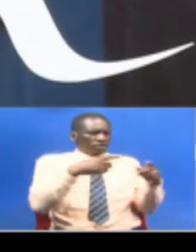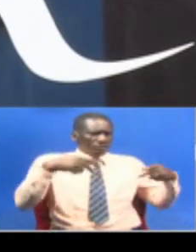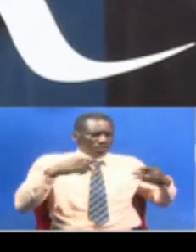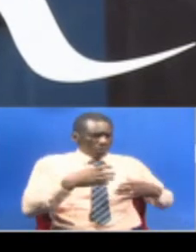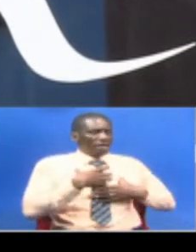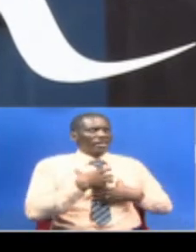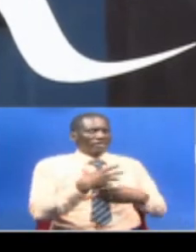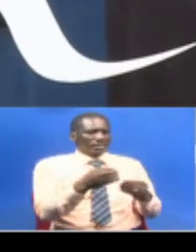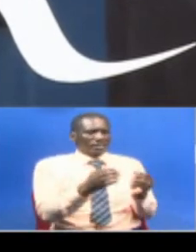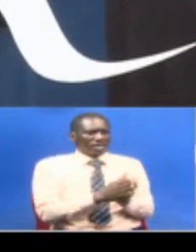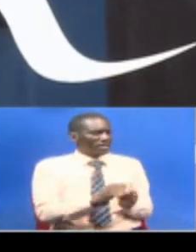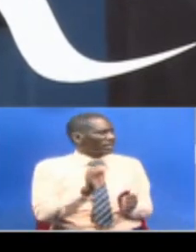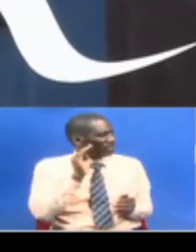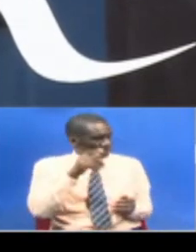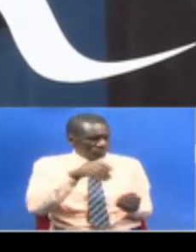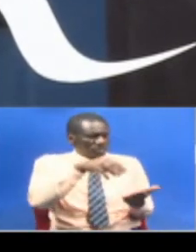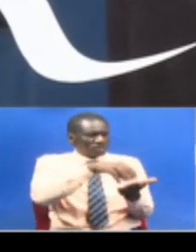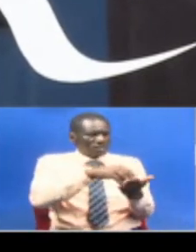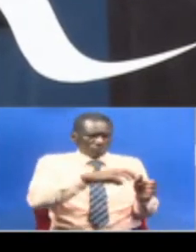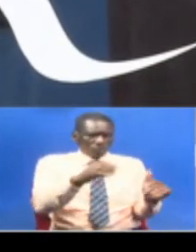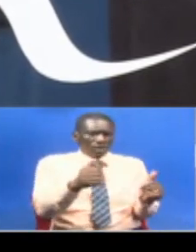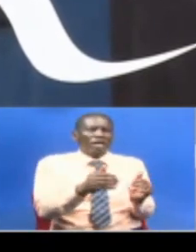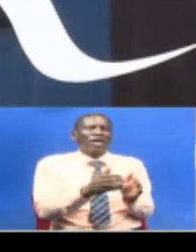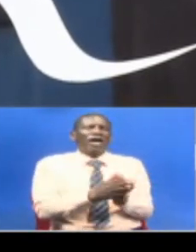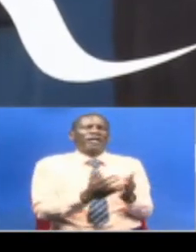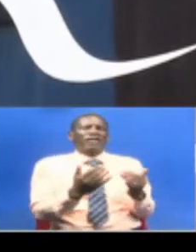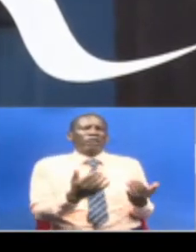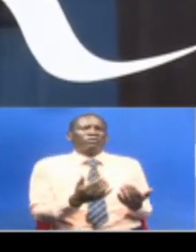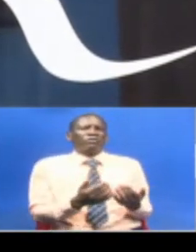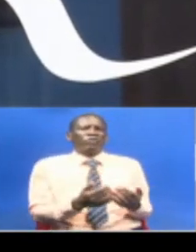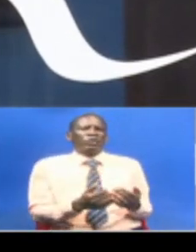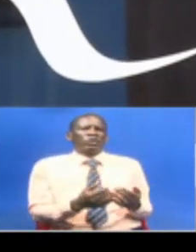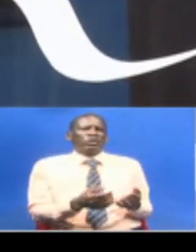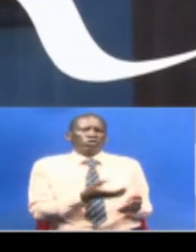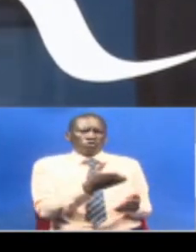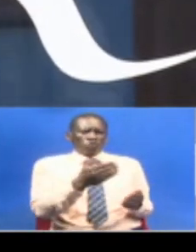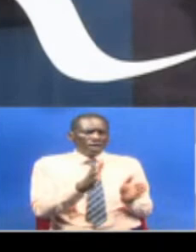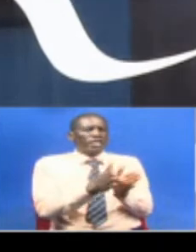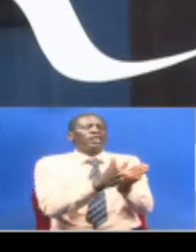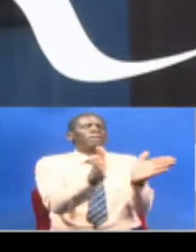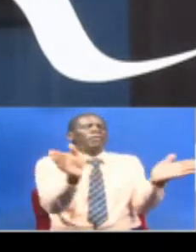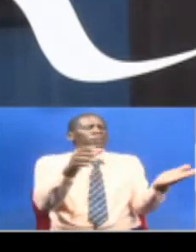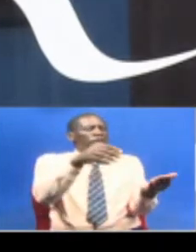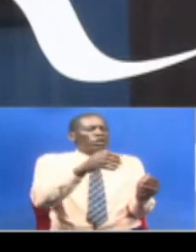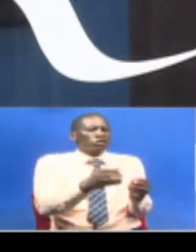and they are listening to it. And therefore, obviously, you are in the public domain.